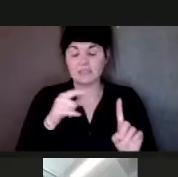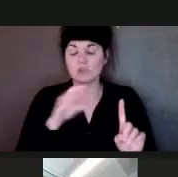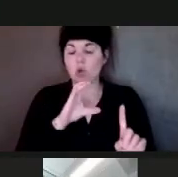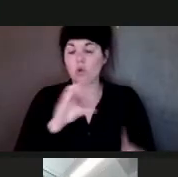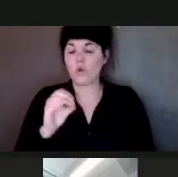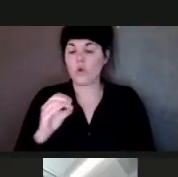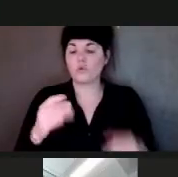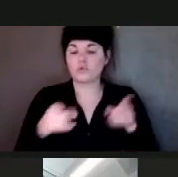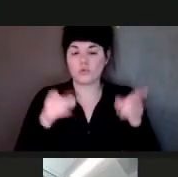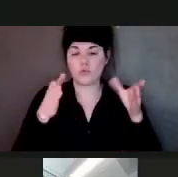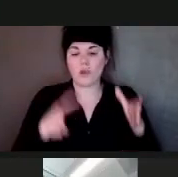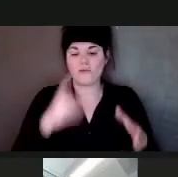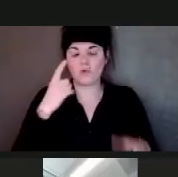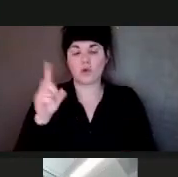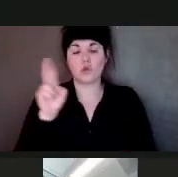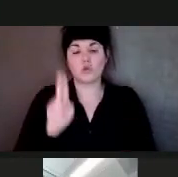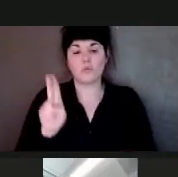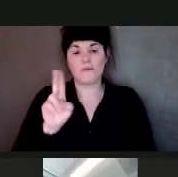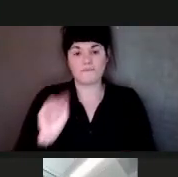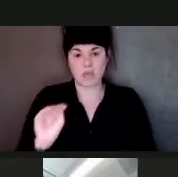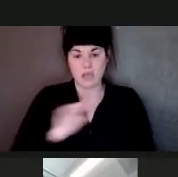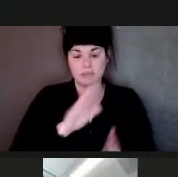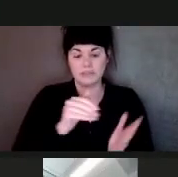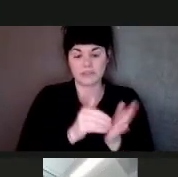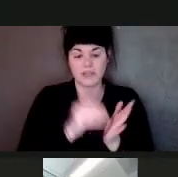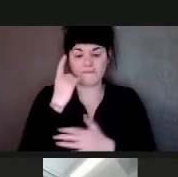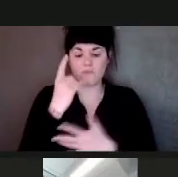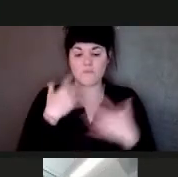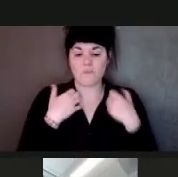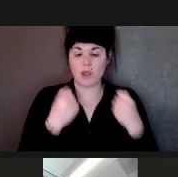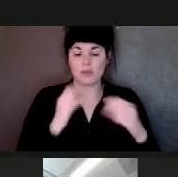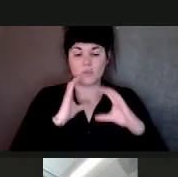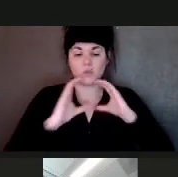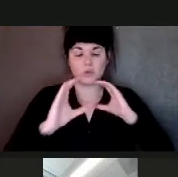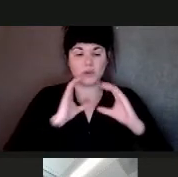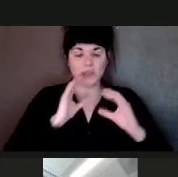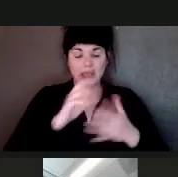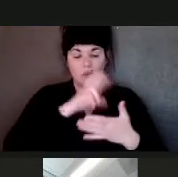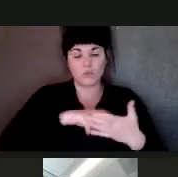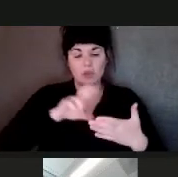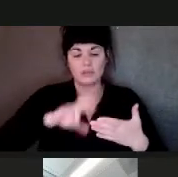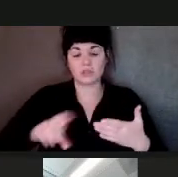the University of Michigan Center for Health Communications Research and a member